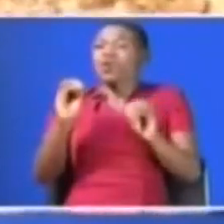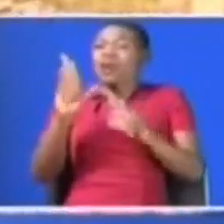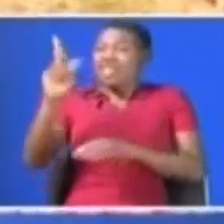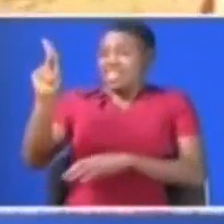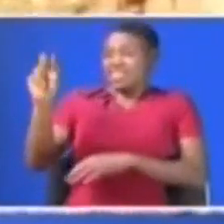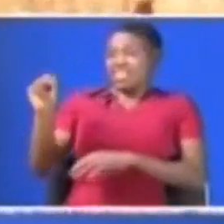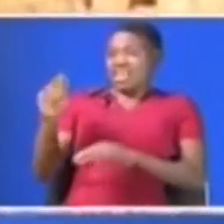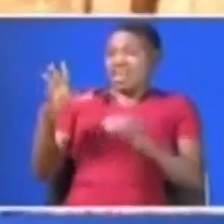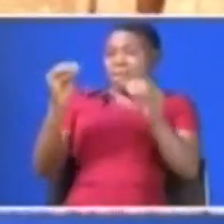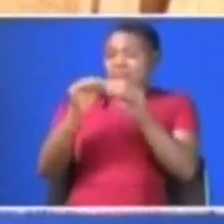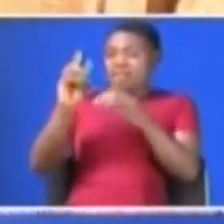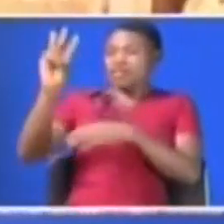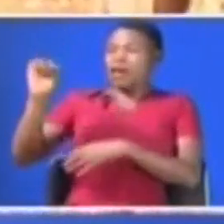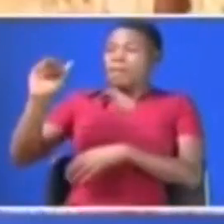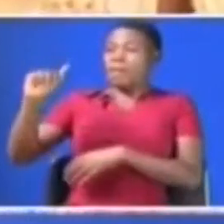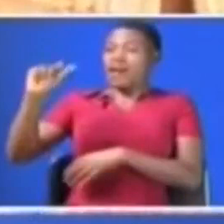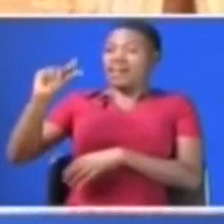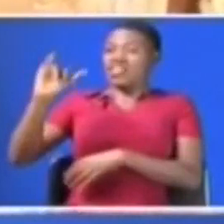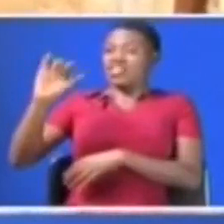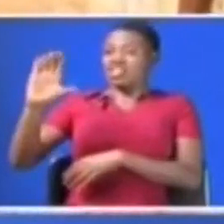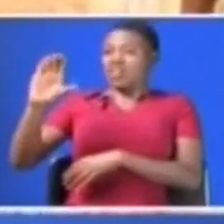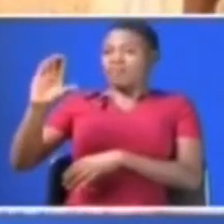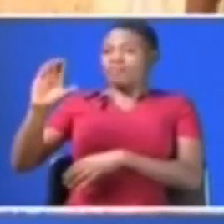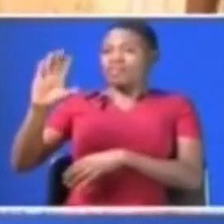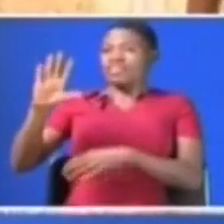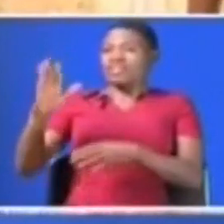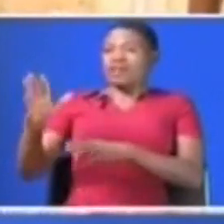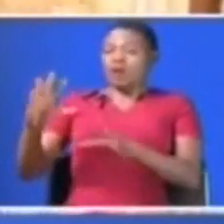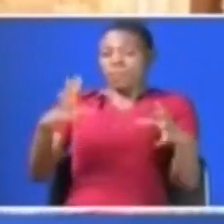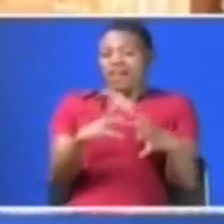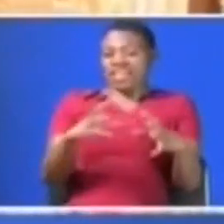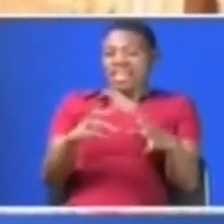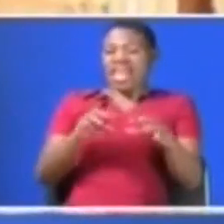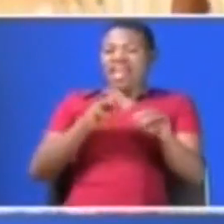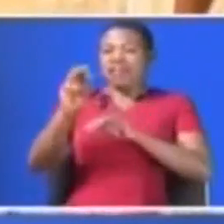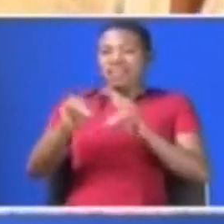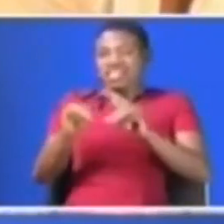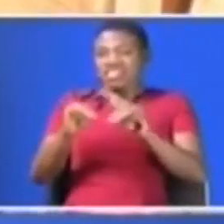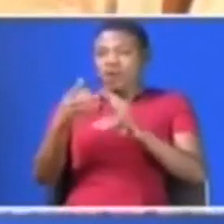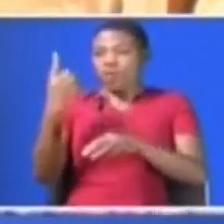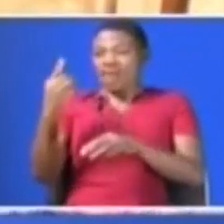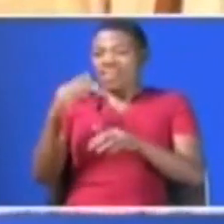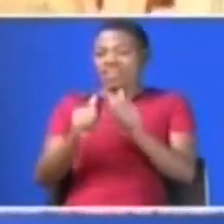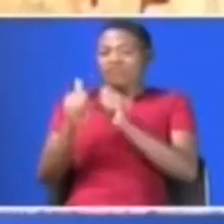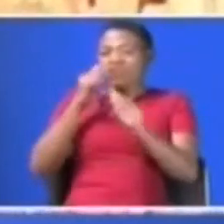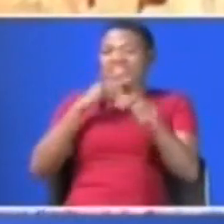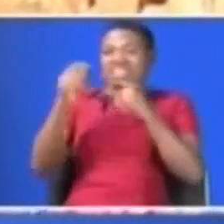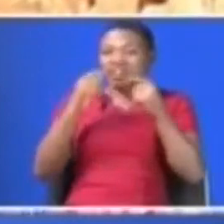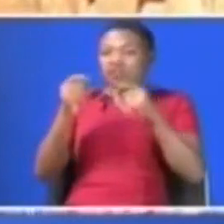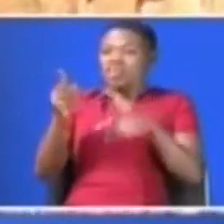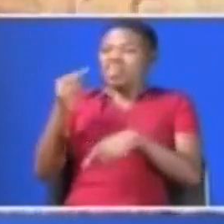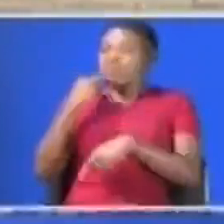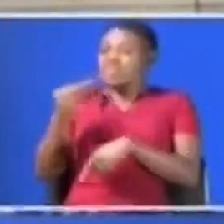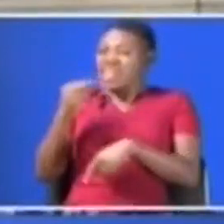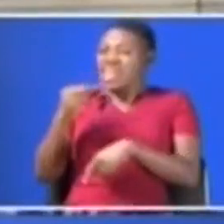out to Magic Security and one of the firm's managers, Francis Wambua, declined an interview. He instead said they are